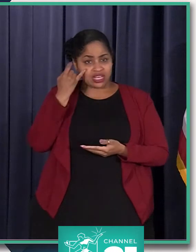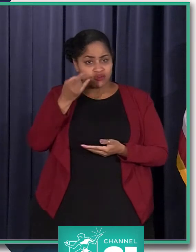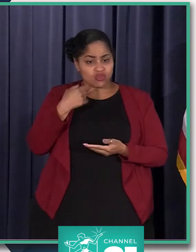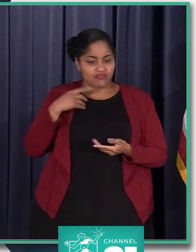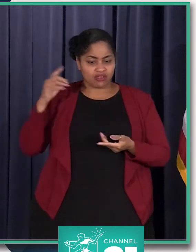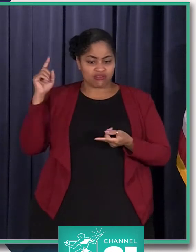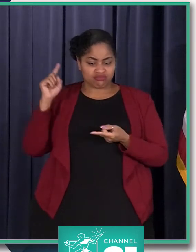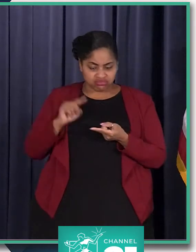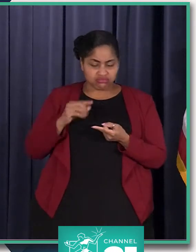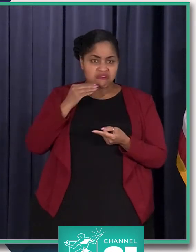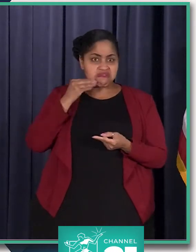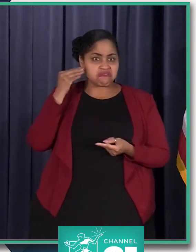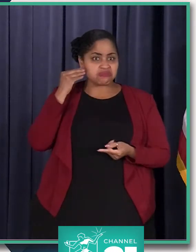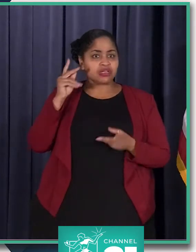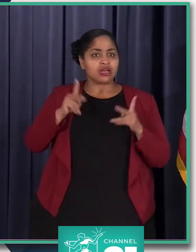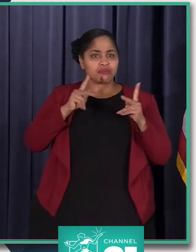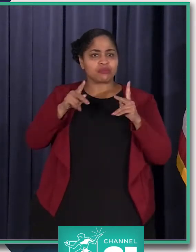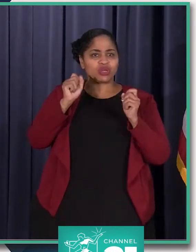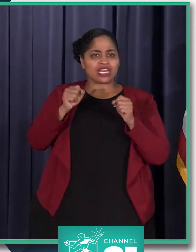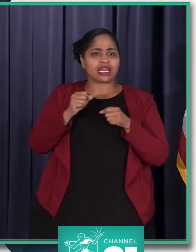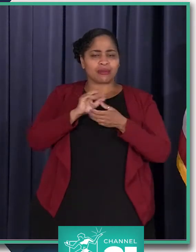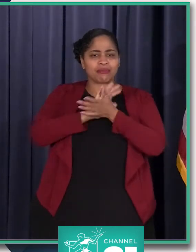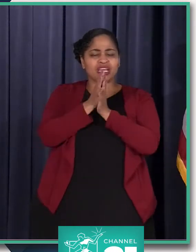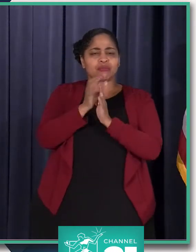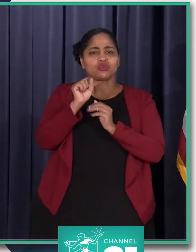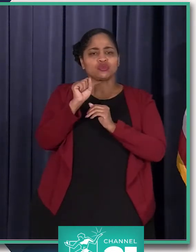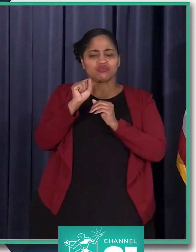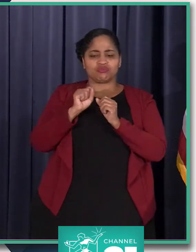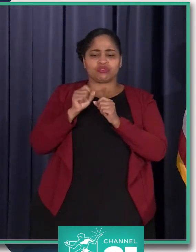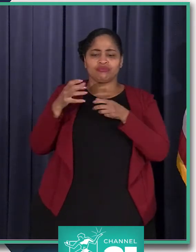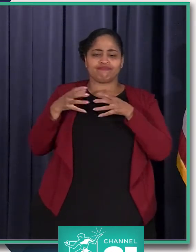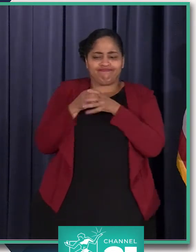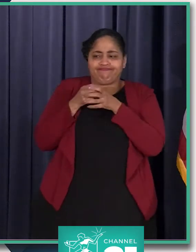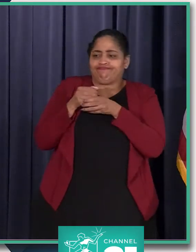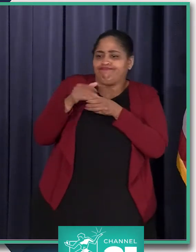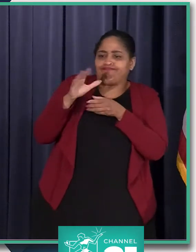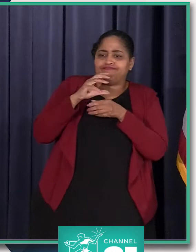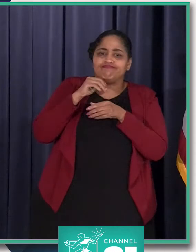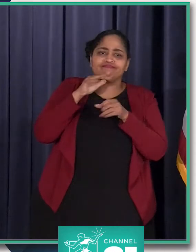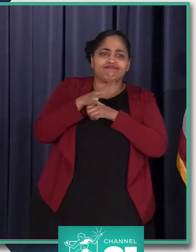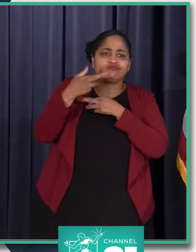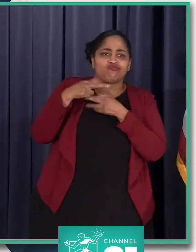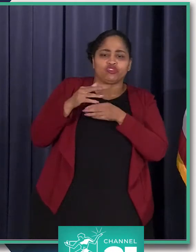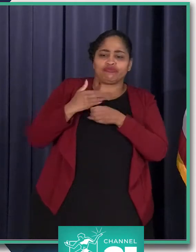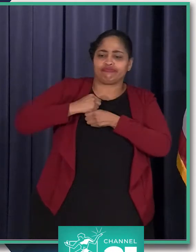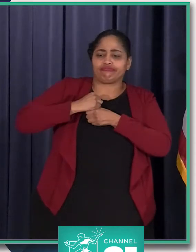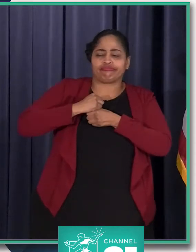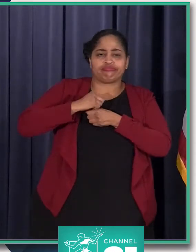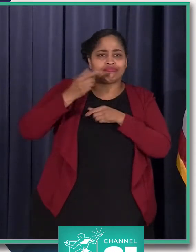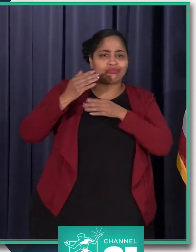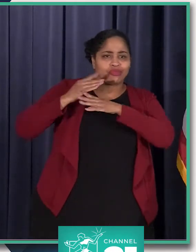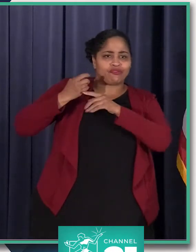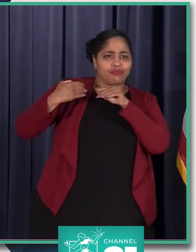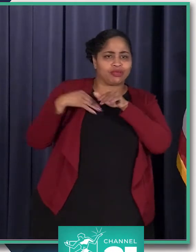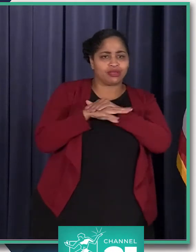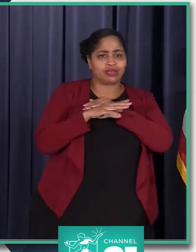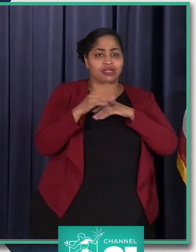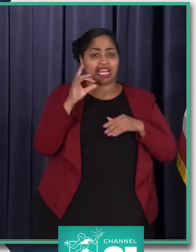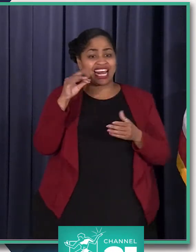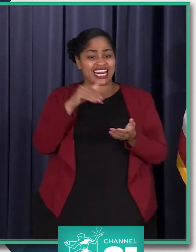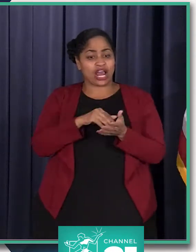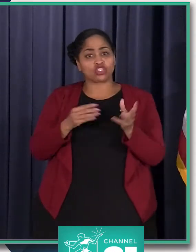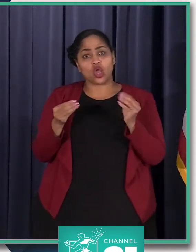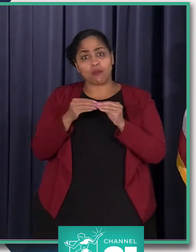fewer housing units, people can be squeezed out. When you put 8,000 more housing units in place by renovating